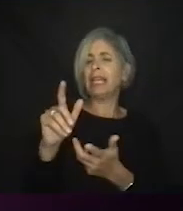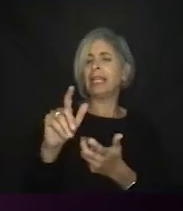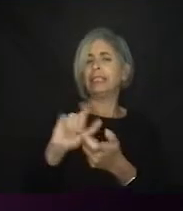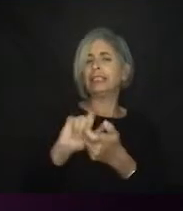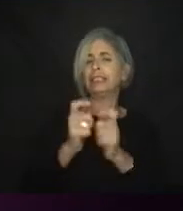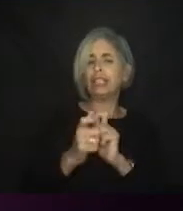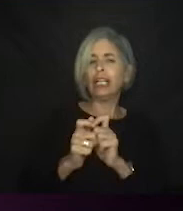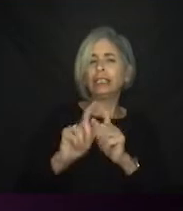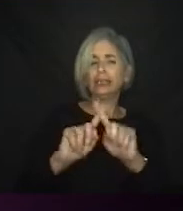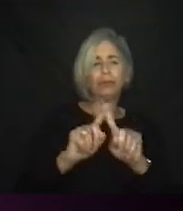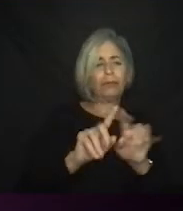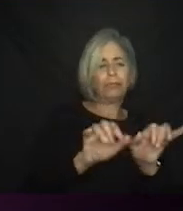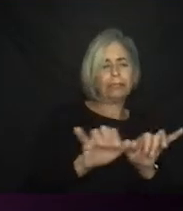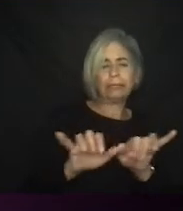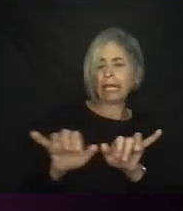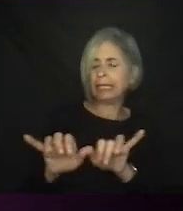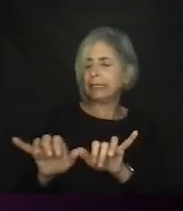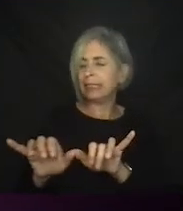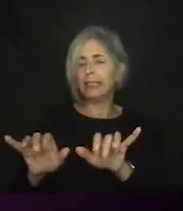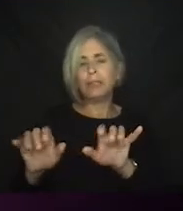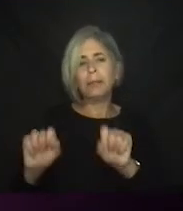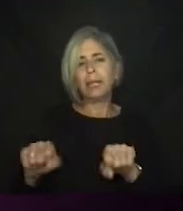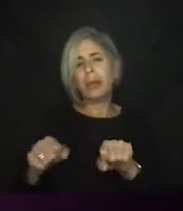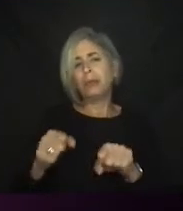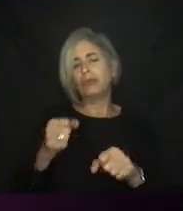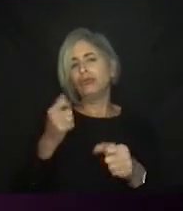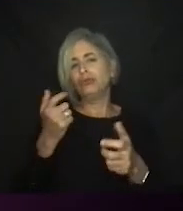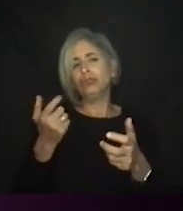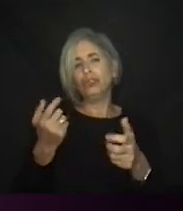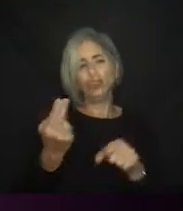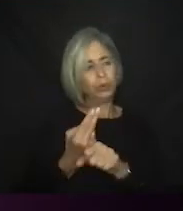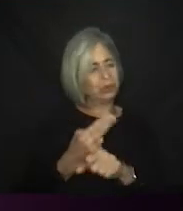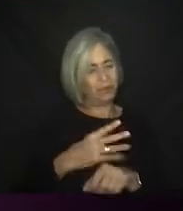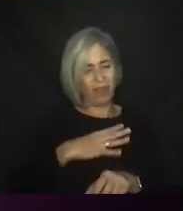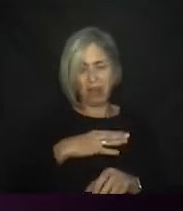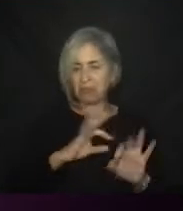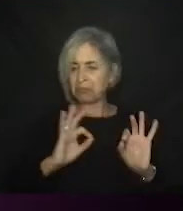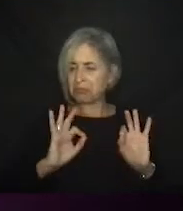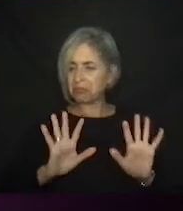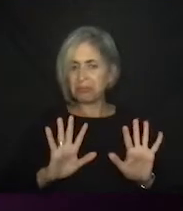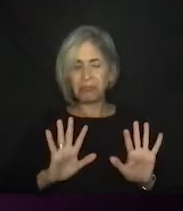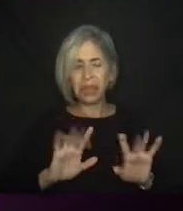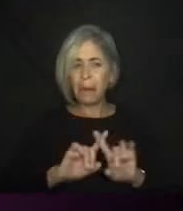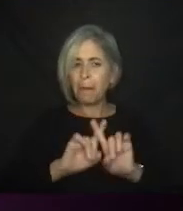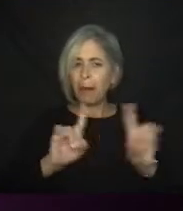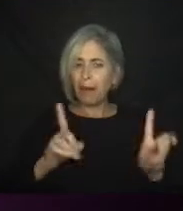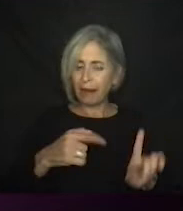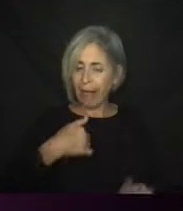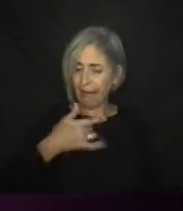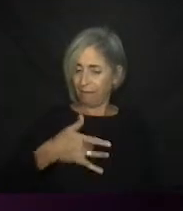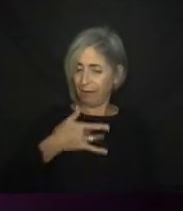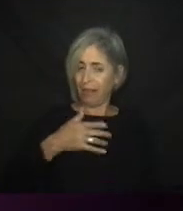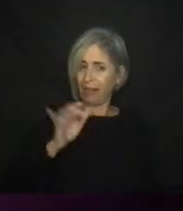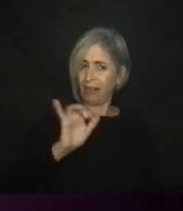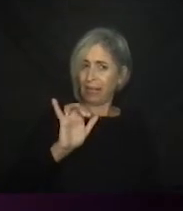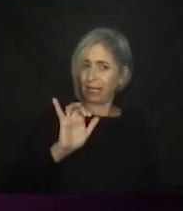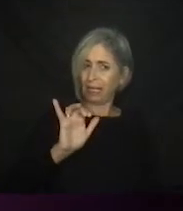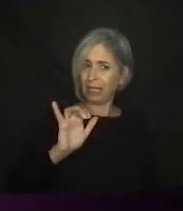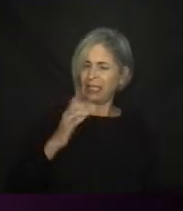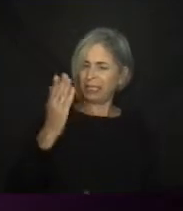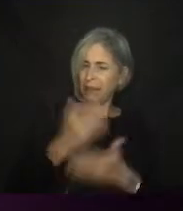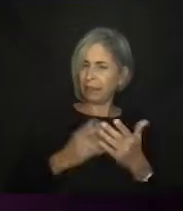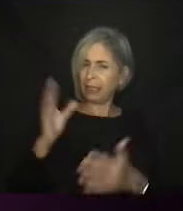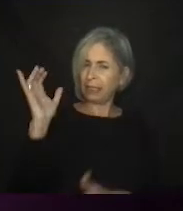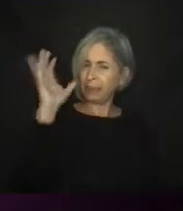to different screen sizes, and users are able to use them just fine. But I feel like something